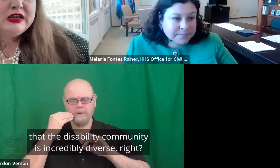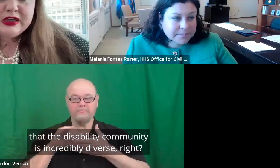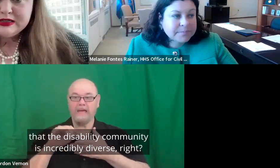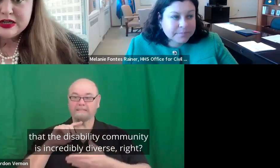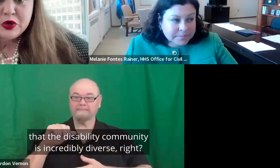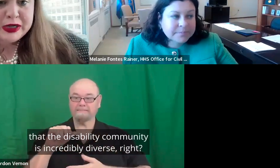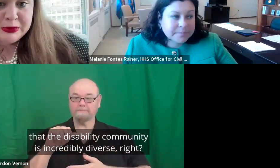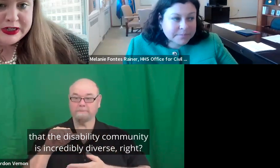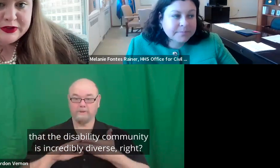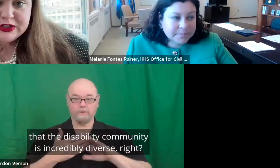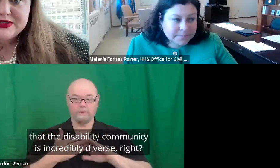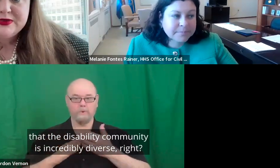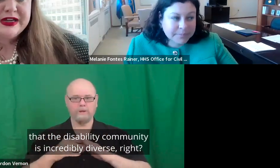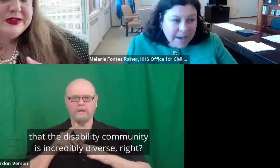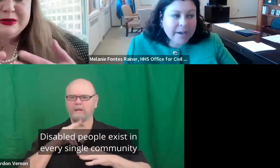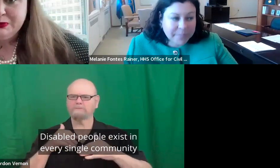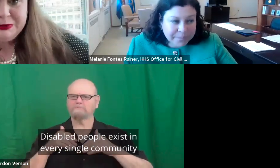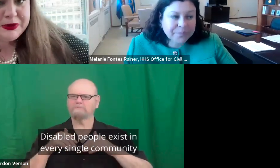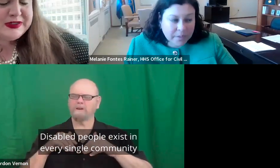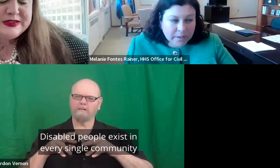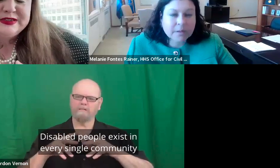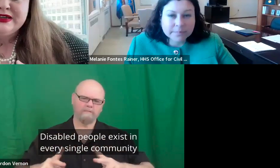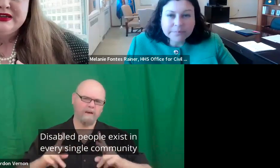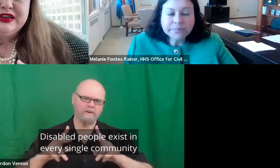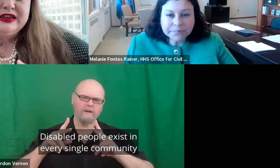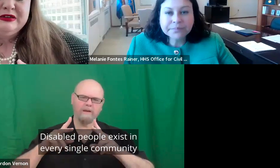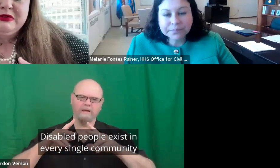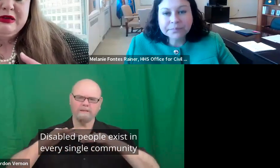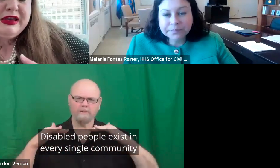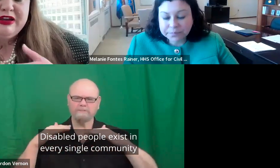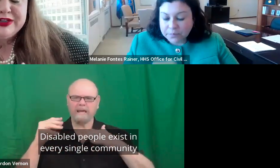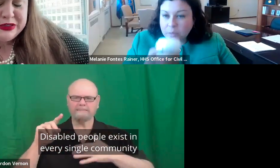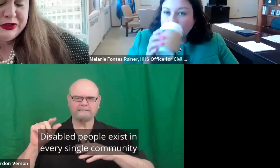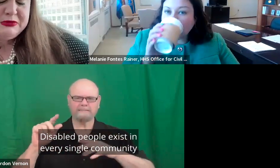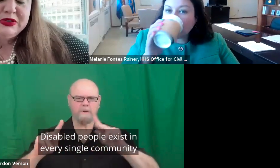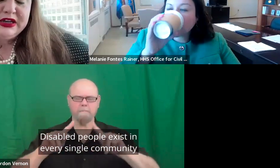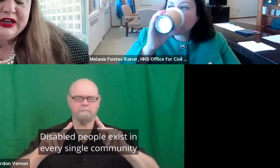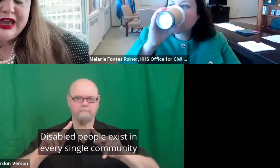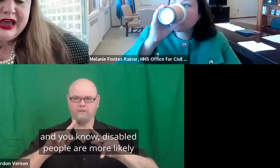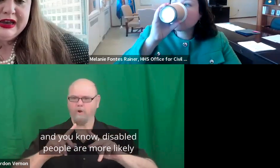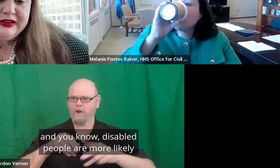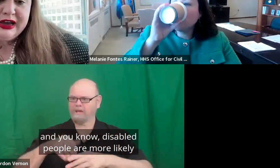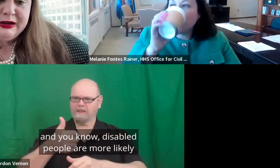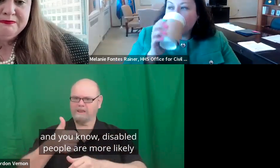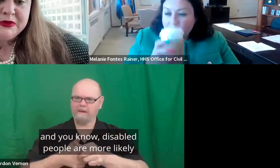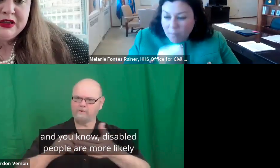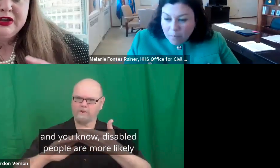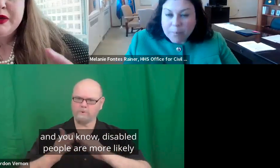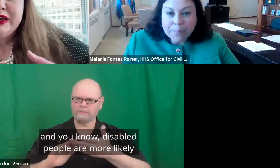community is incredibly diverse, right? Disabled people exist in every single community, and